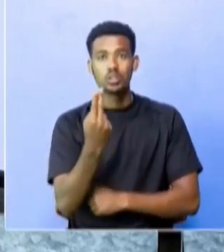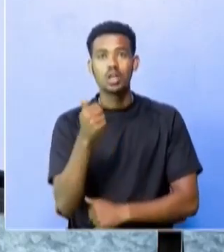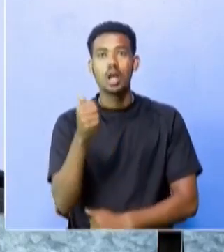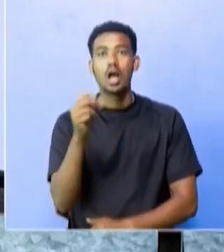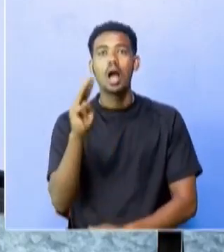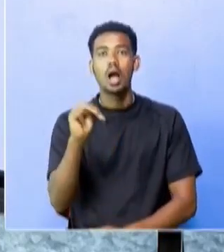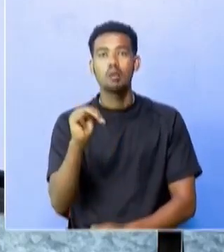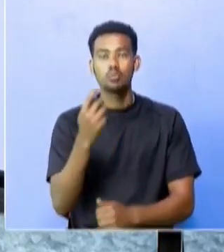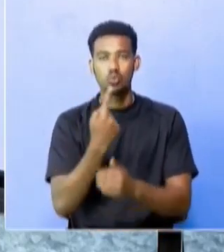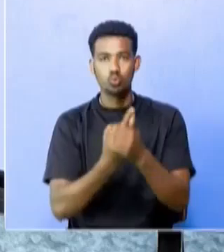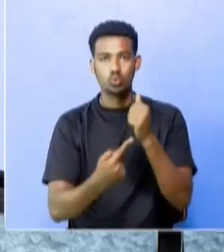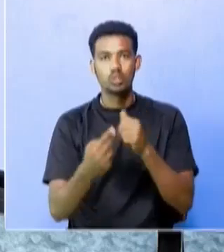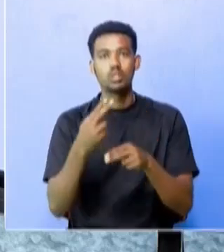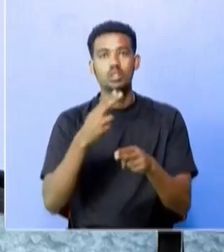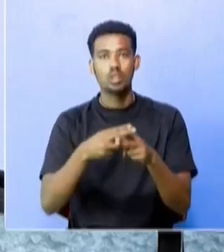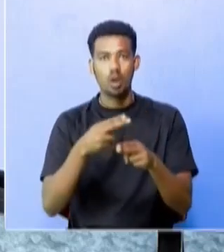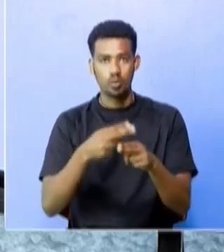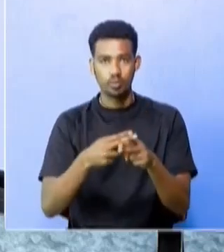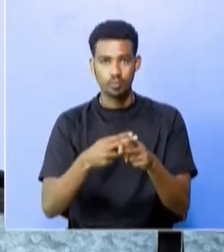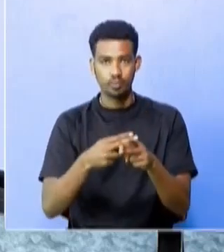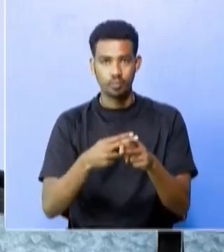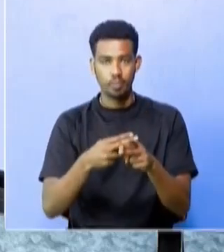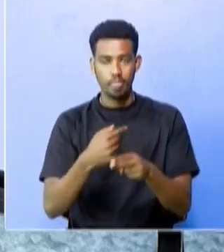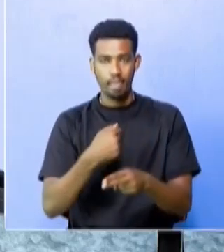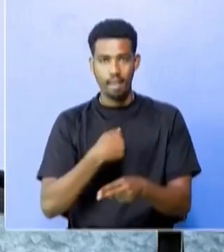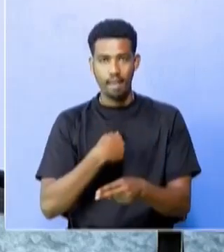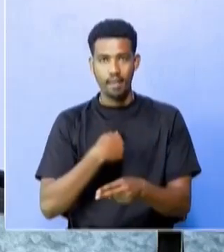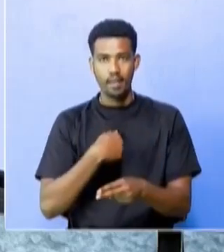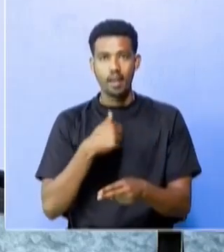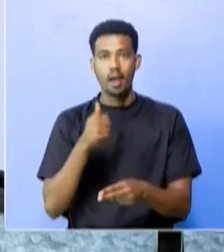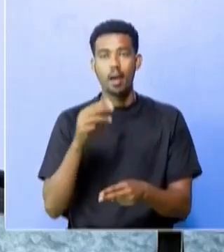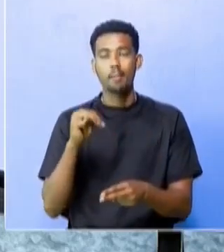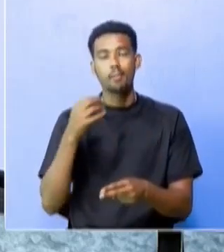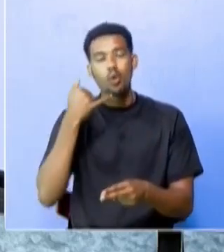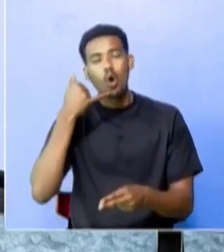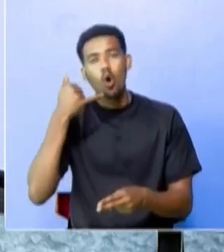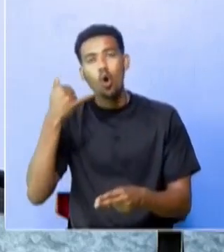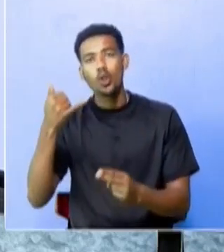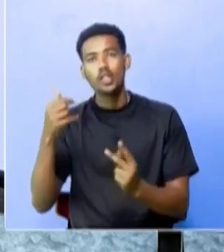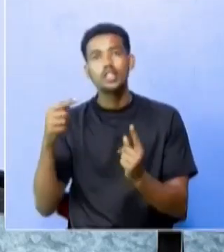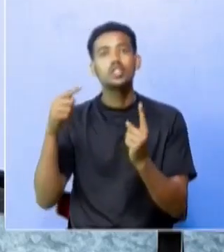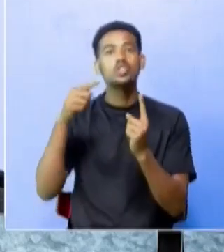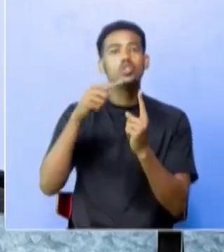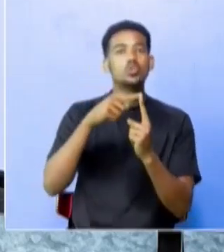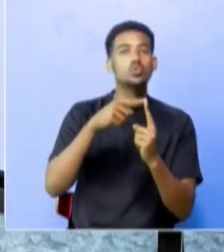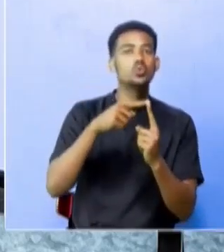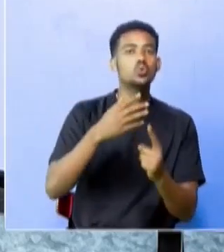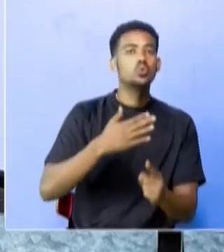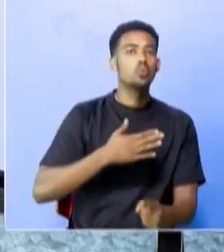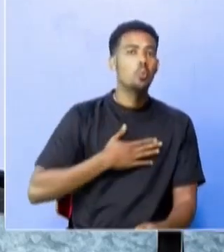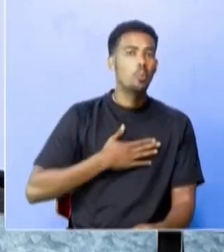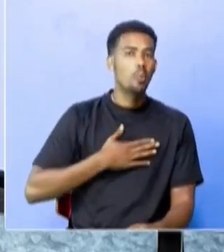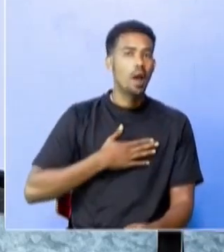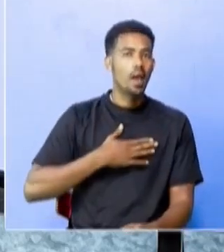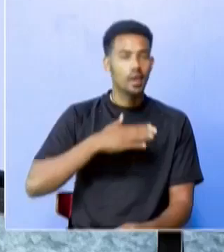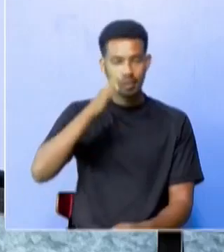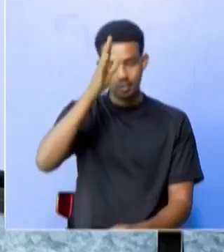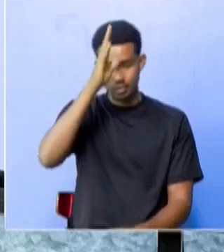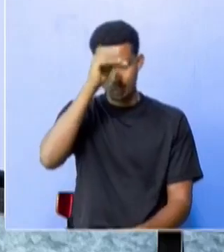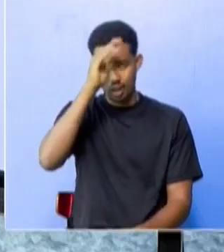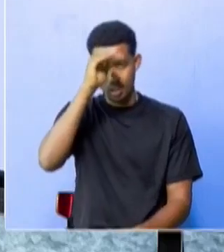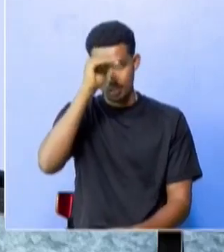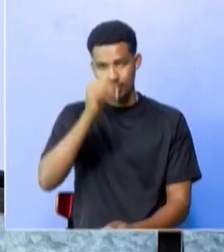with noun. I am calling to my dad. Here is